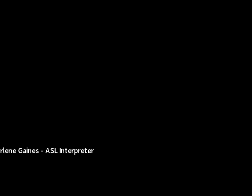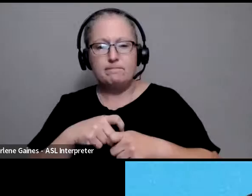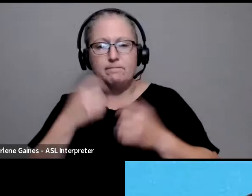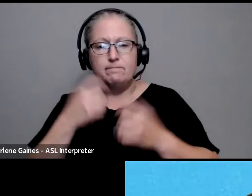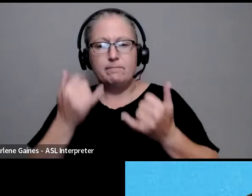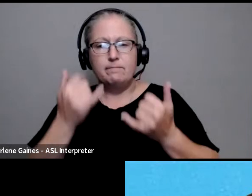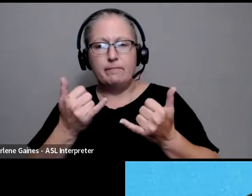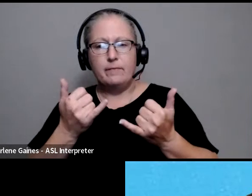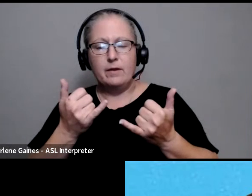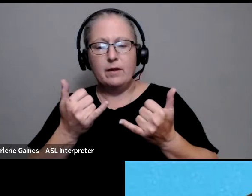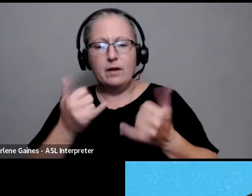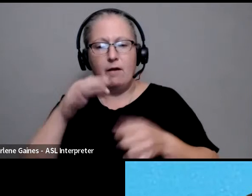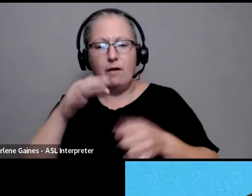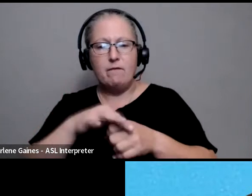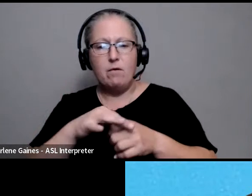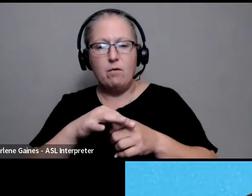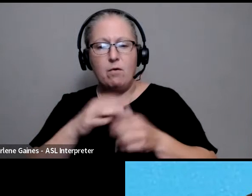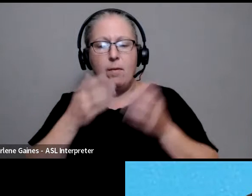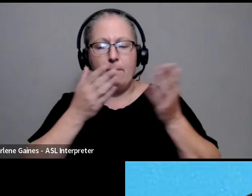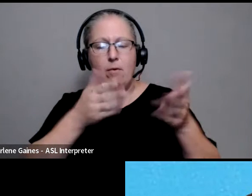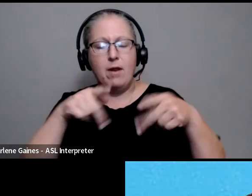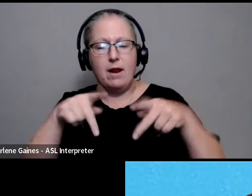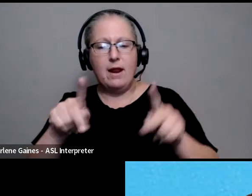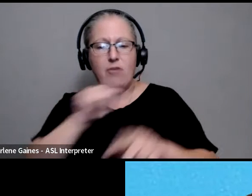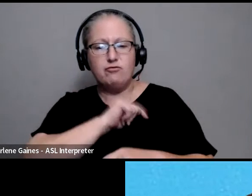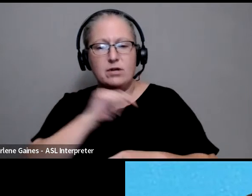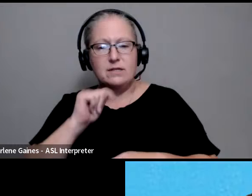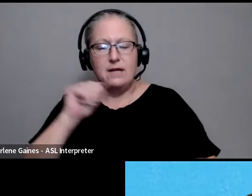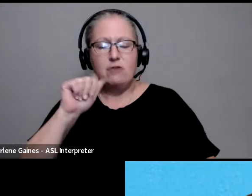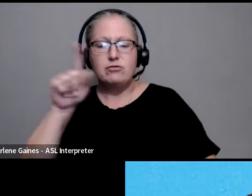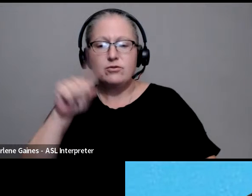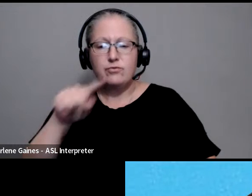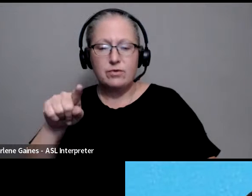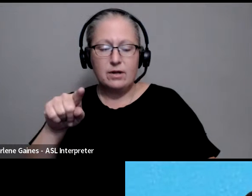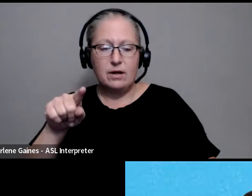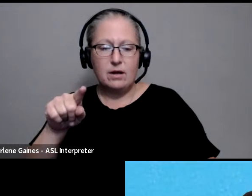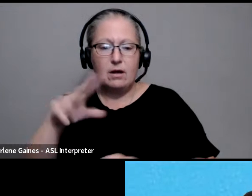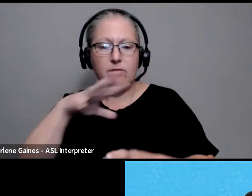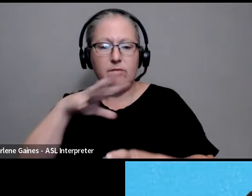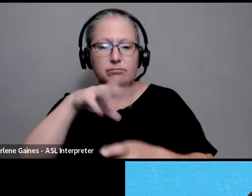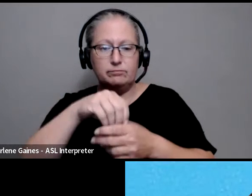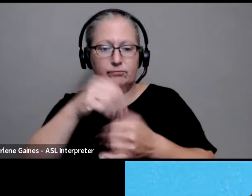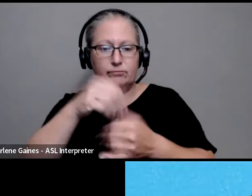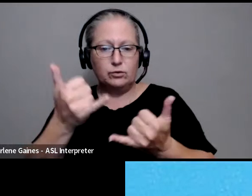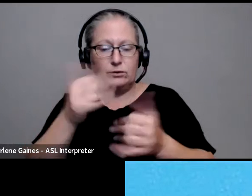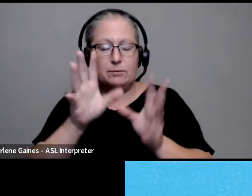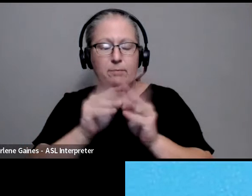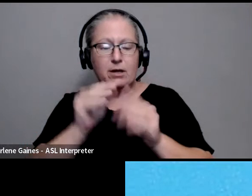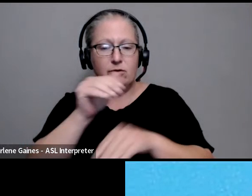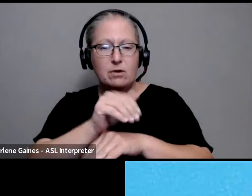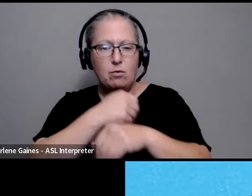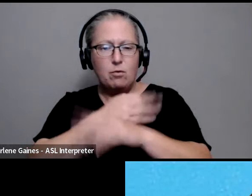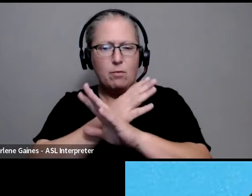I'll vote on the motion to allow trustee Andrade Zuniga to attend tonight's meeting remotely.